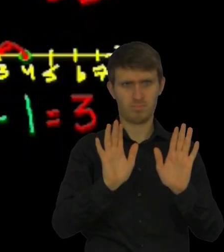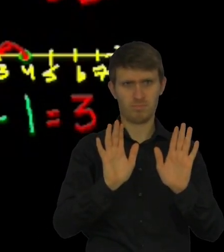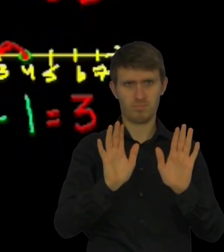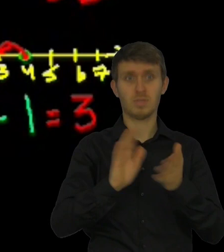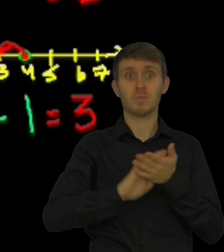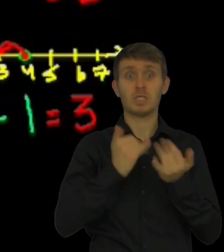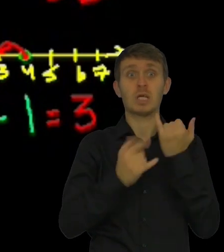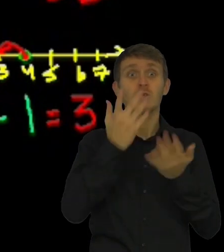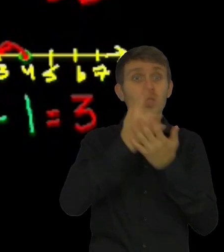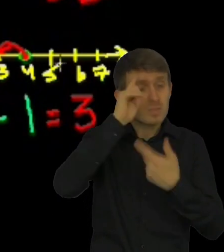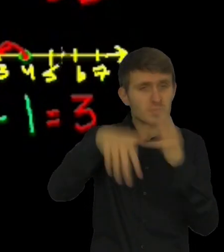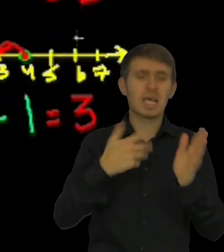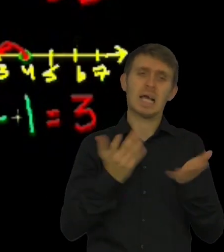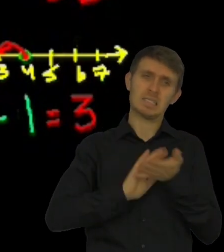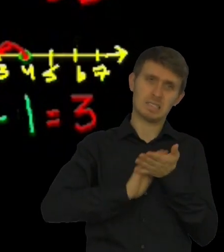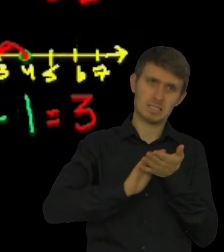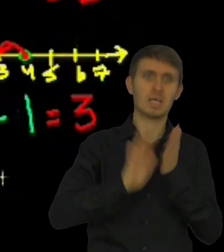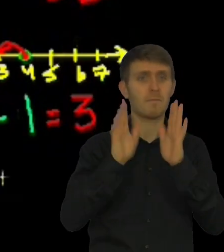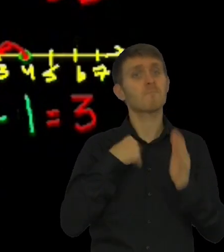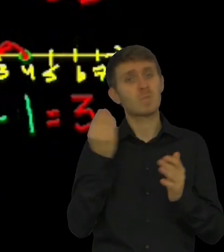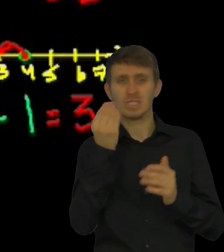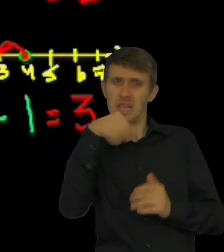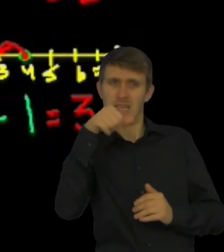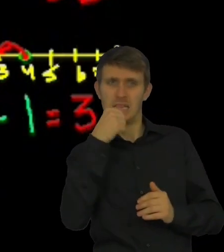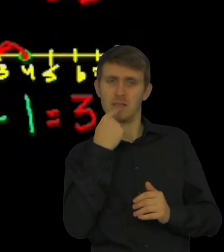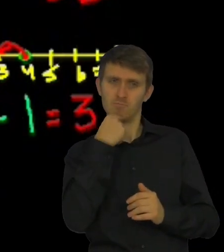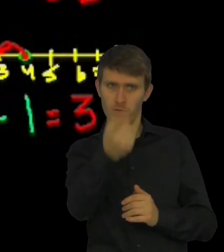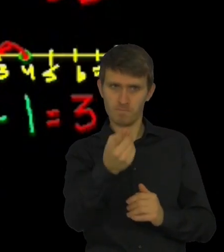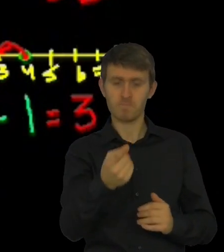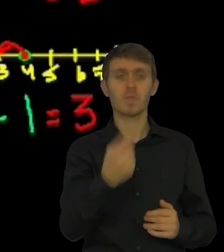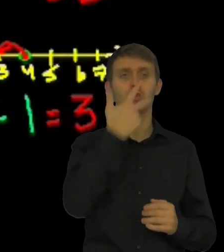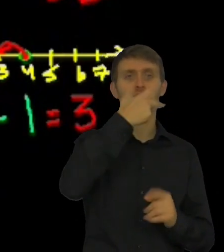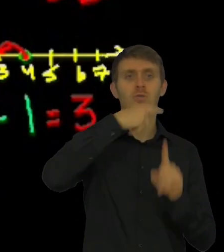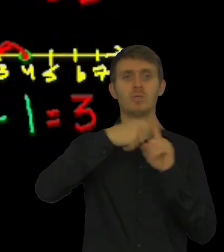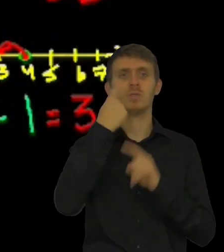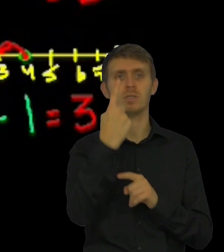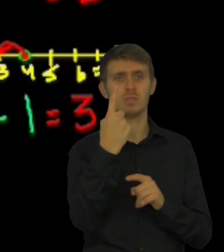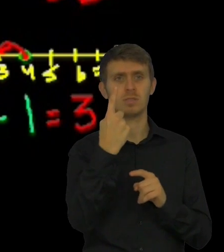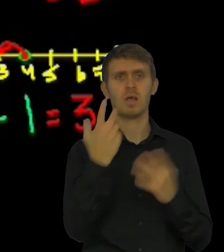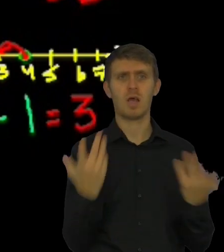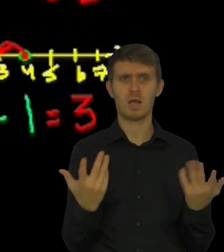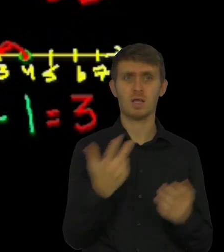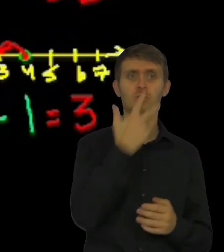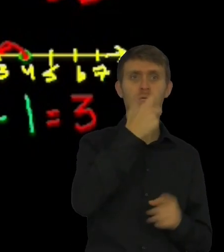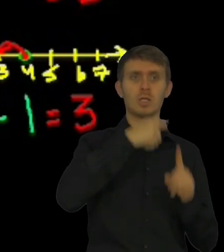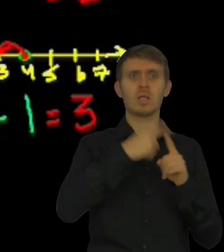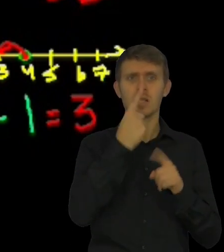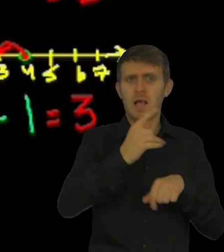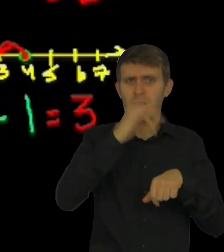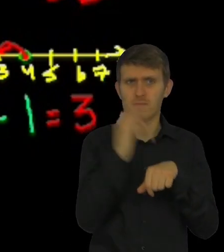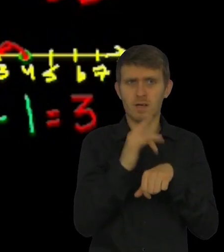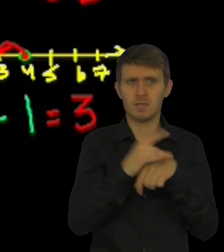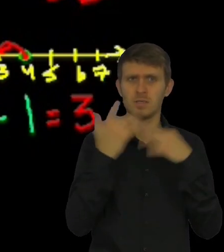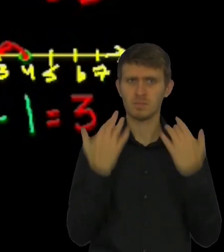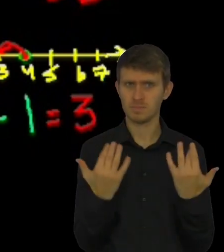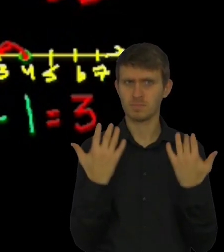apologize if I did but I'll show you another interesting thing what is 3 + 1 3 + 1 is